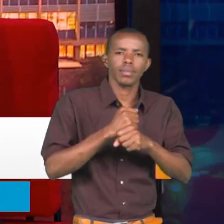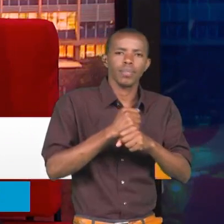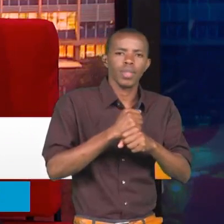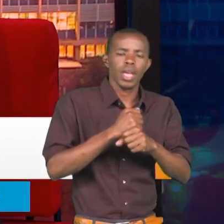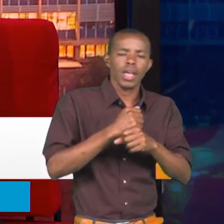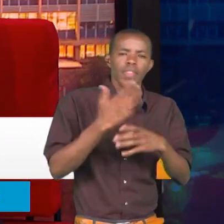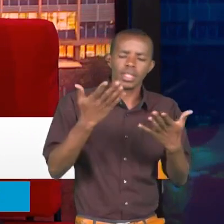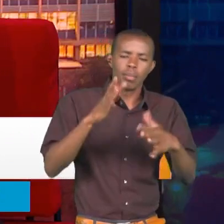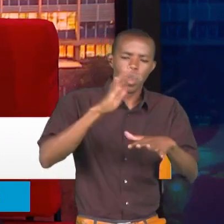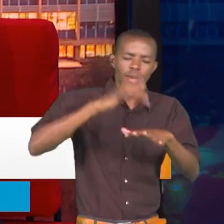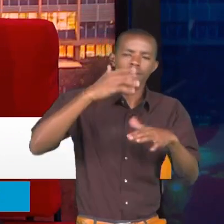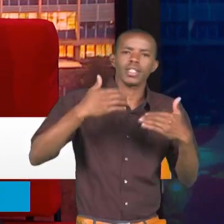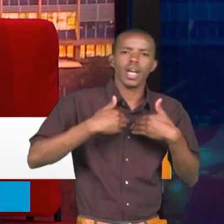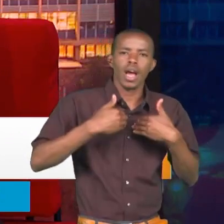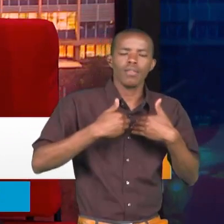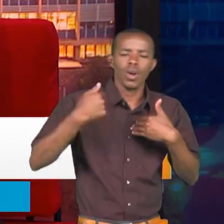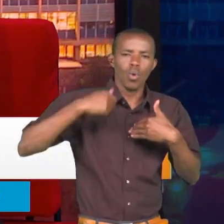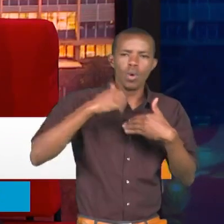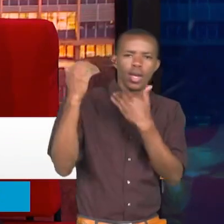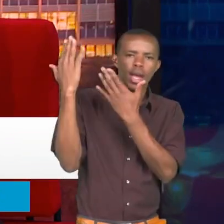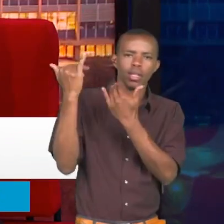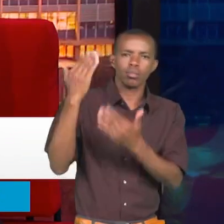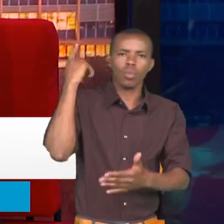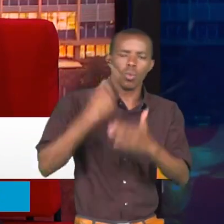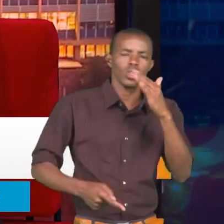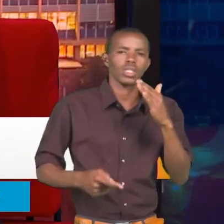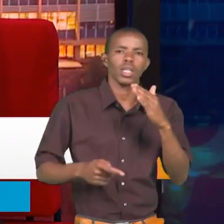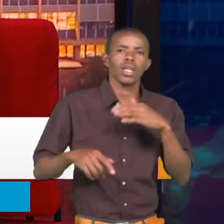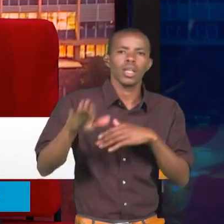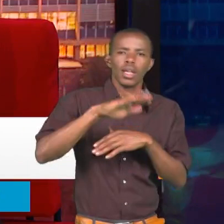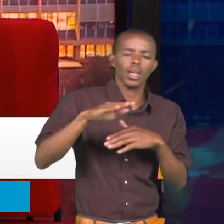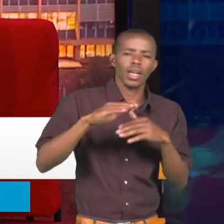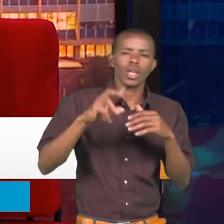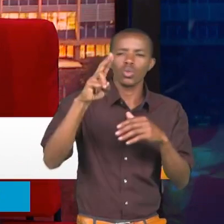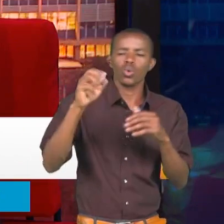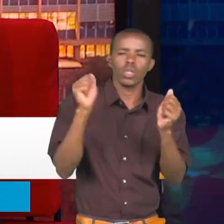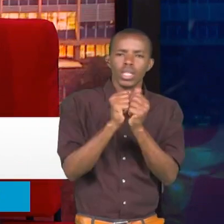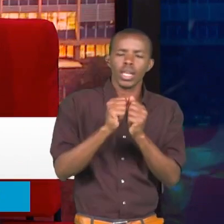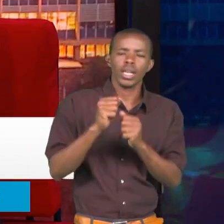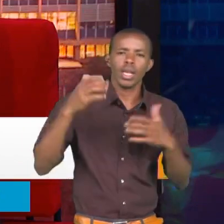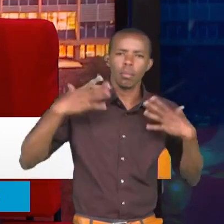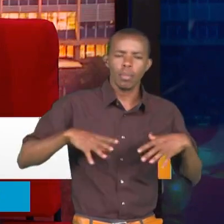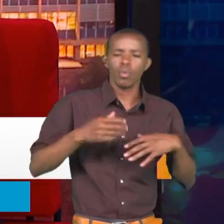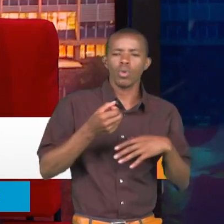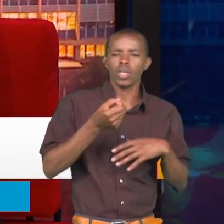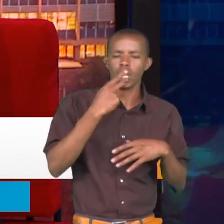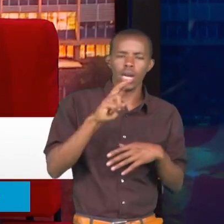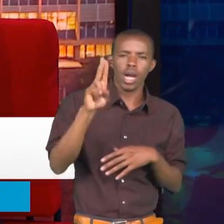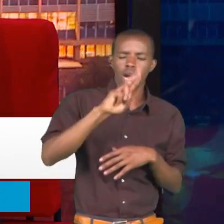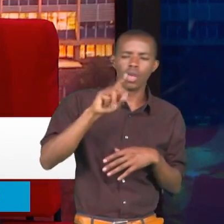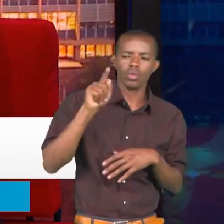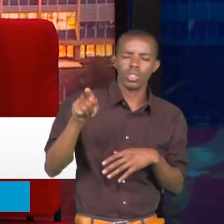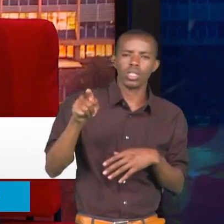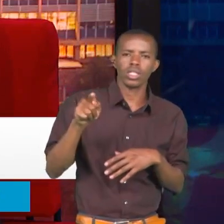some side effects. So we expect in either 2 out of 10 people who take PrEP, they experience some side effects okay.